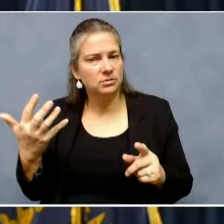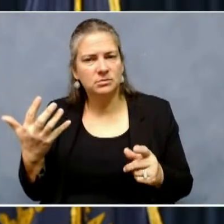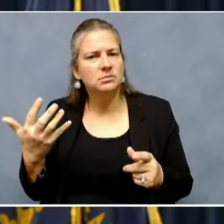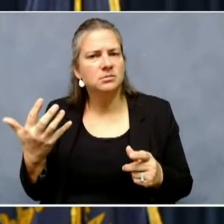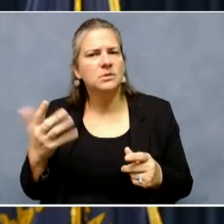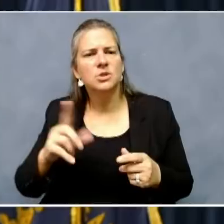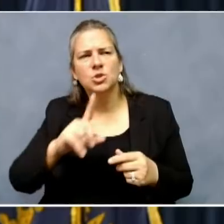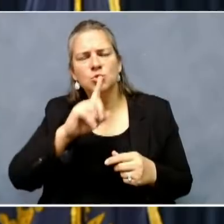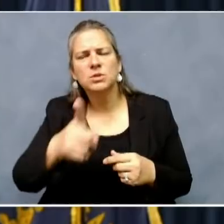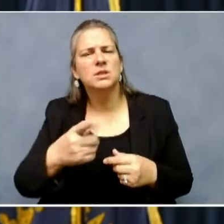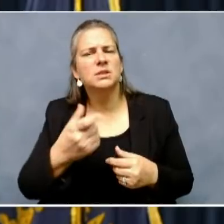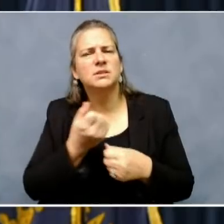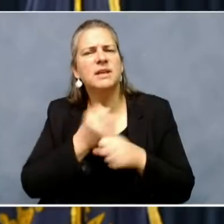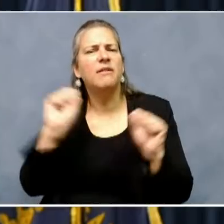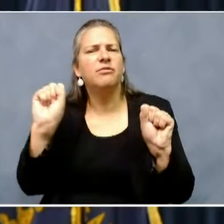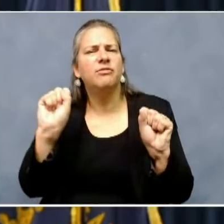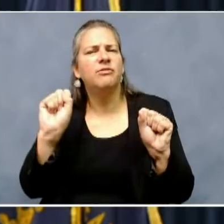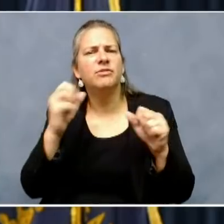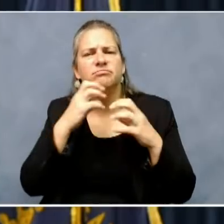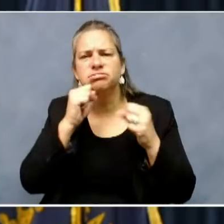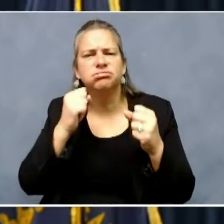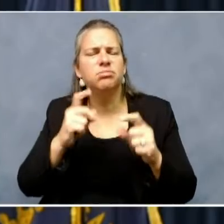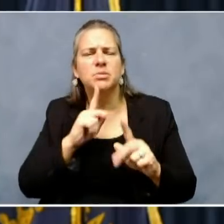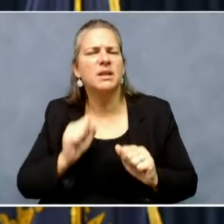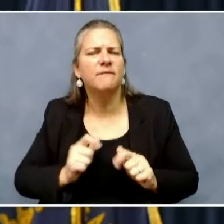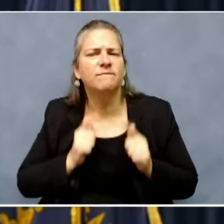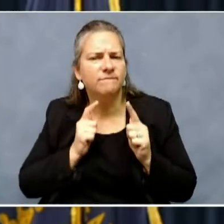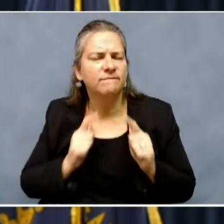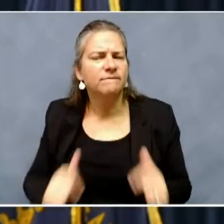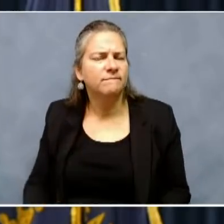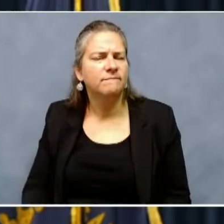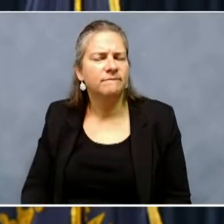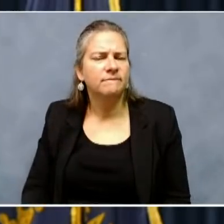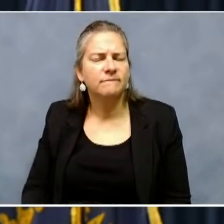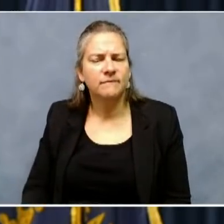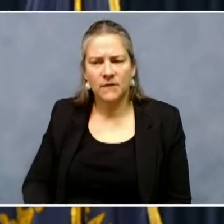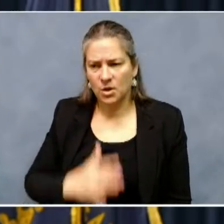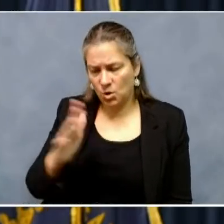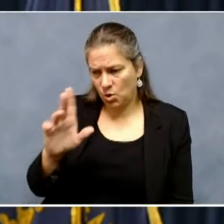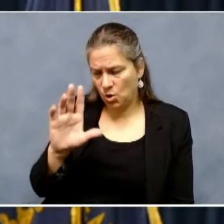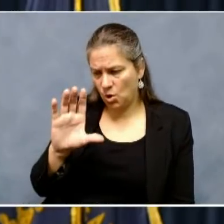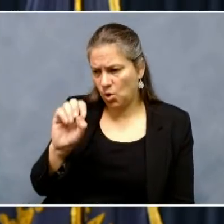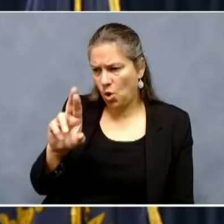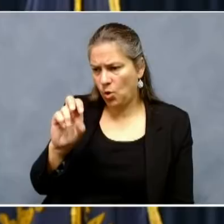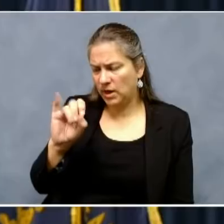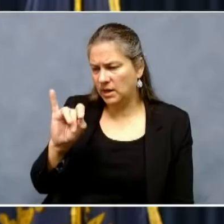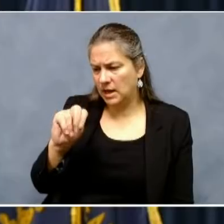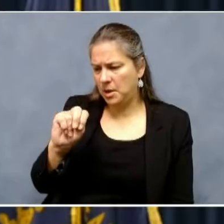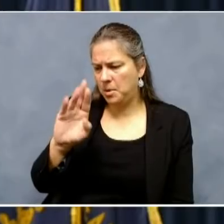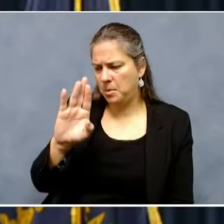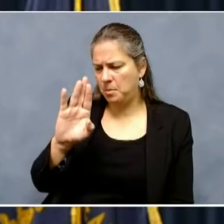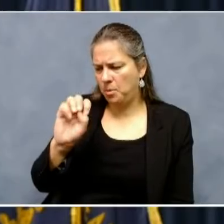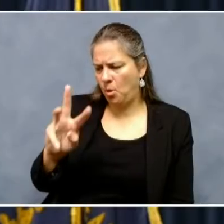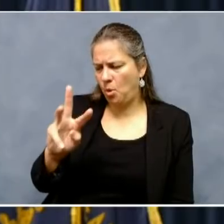saved countless numbers of lives. Corinne Boyer, WEKU.